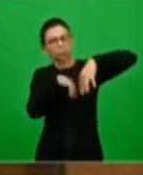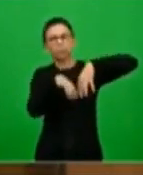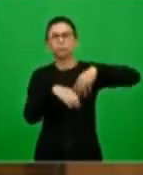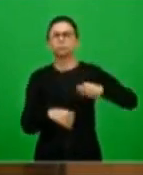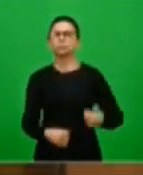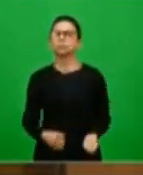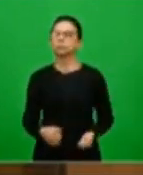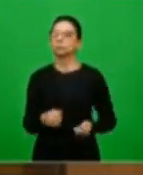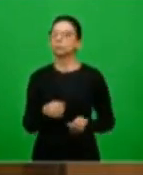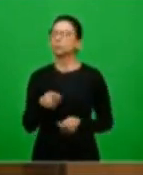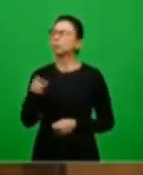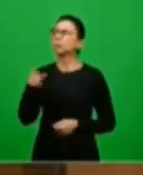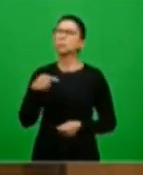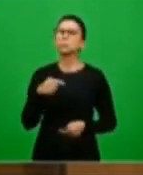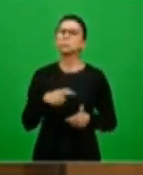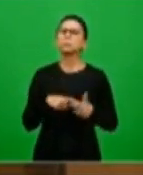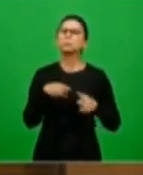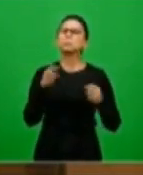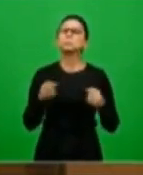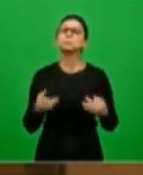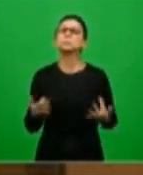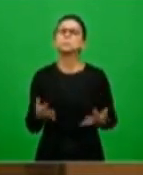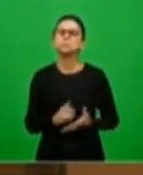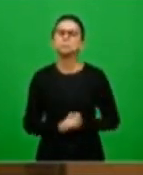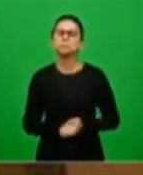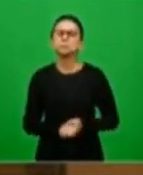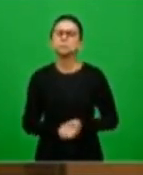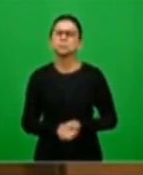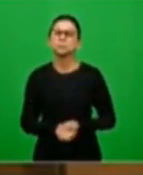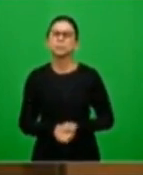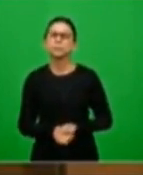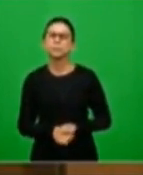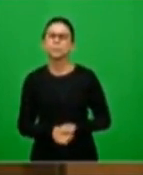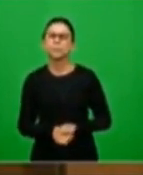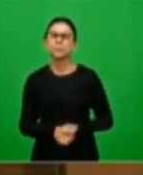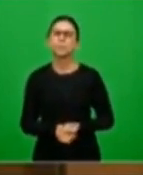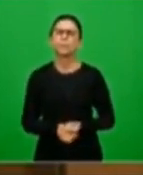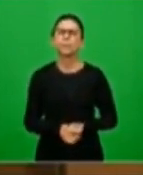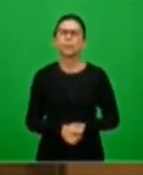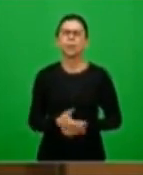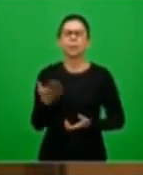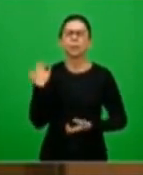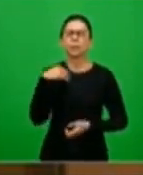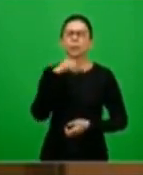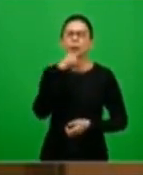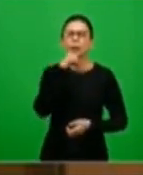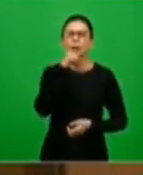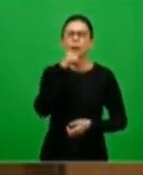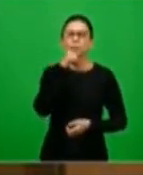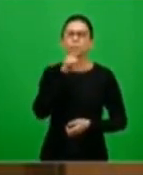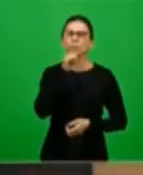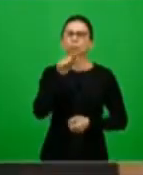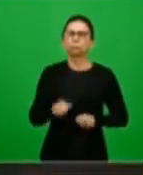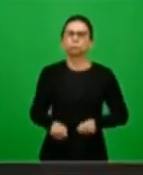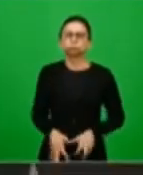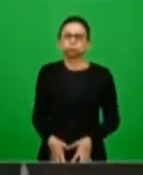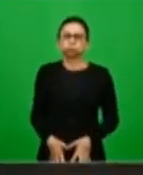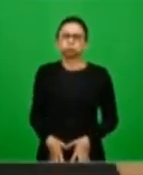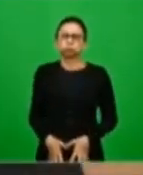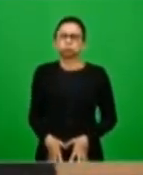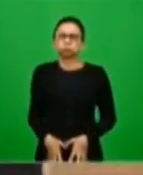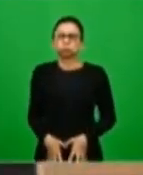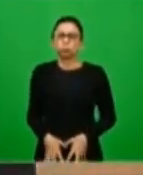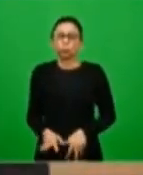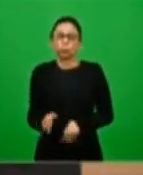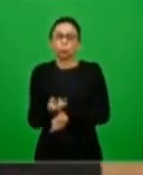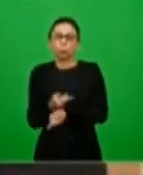of his garment. Why are you explaining this, Pastor? When that woman that had a flow of blood that went to be